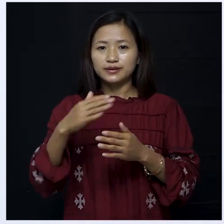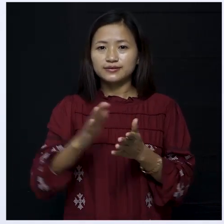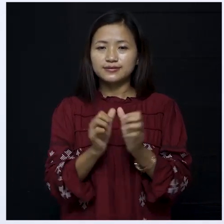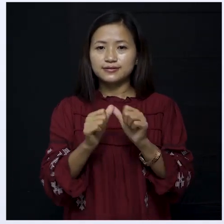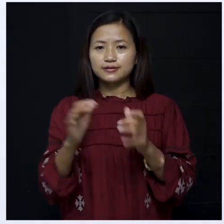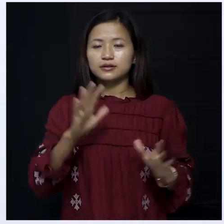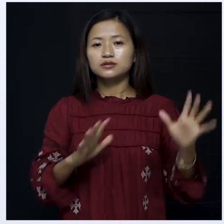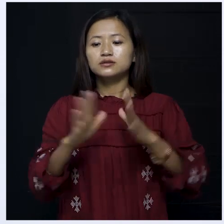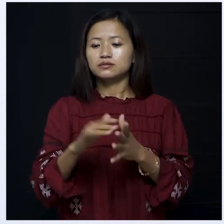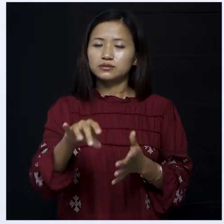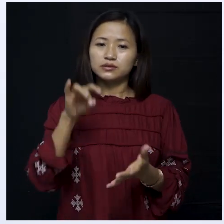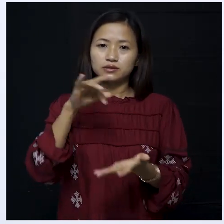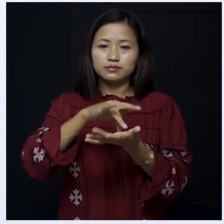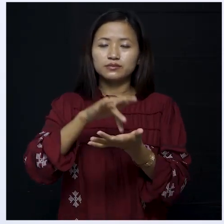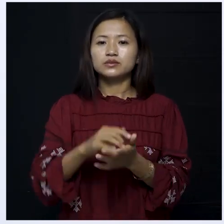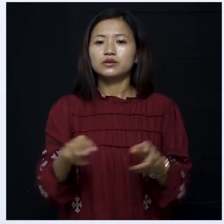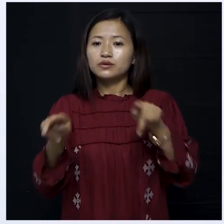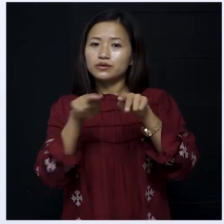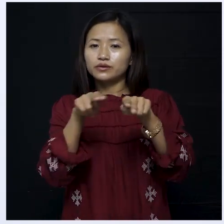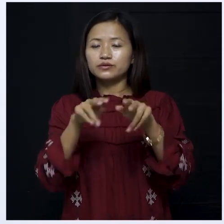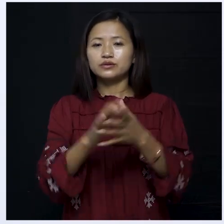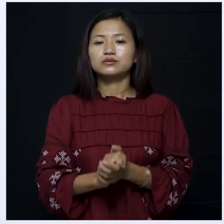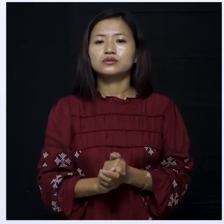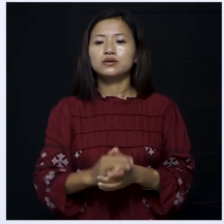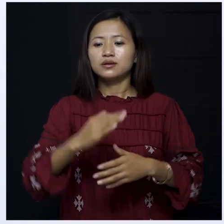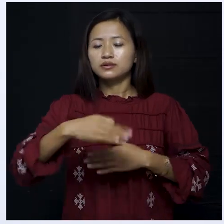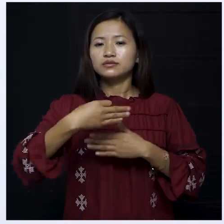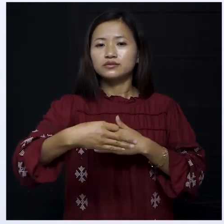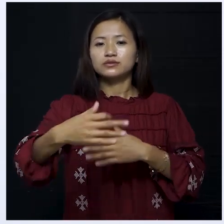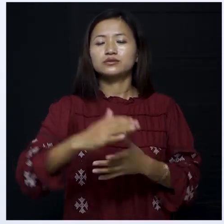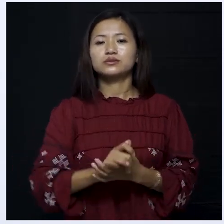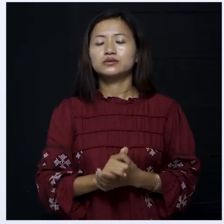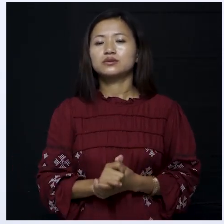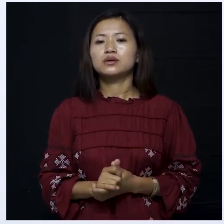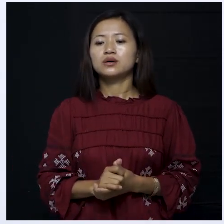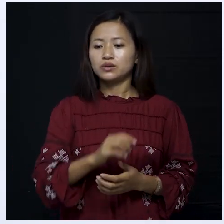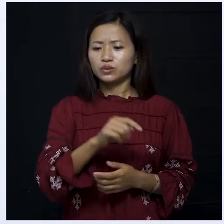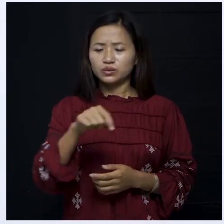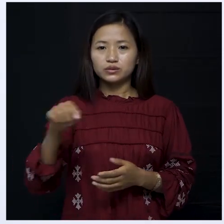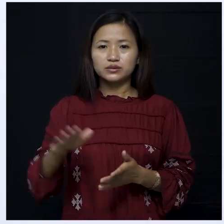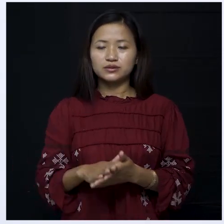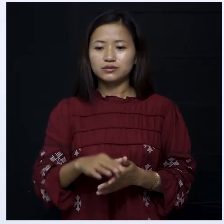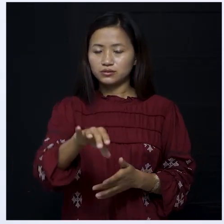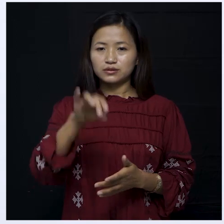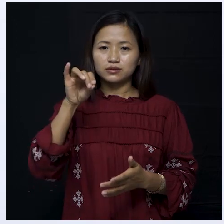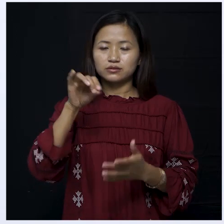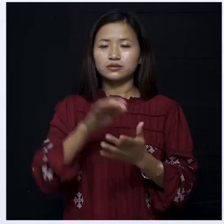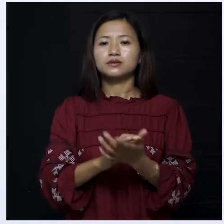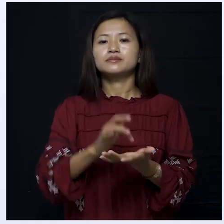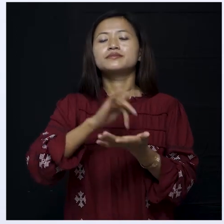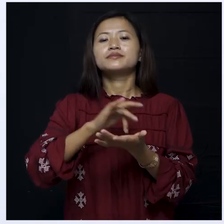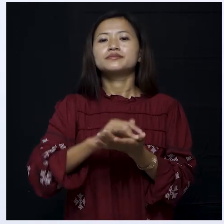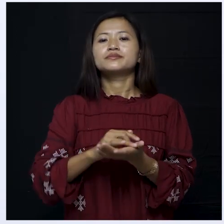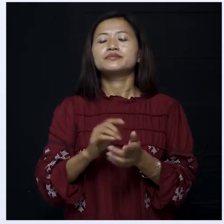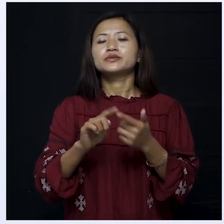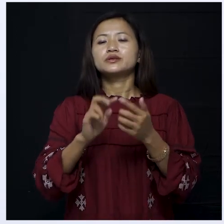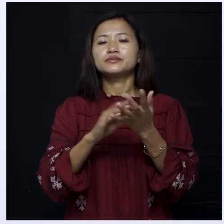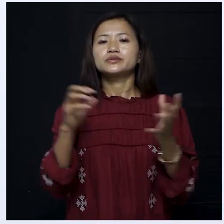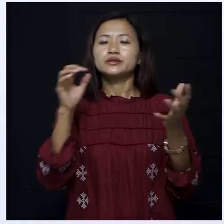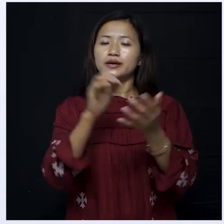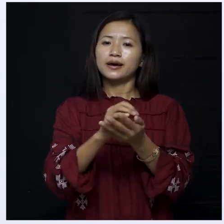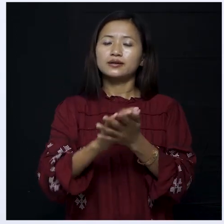not yet taken place, because we are referring to a future which is yet to take place. But emphasis on the fact that